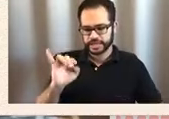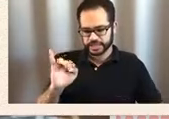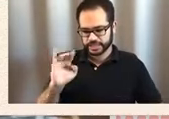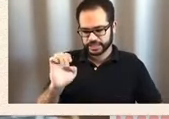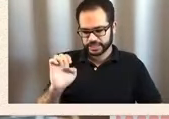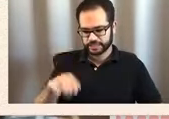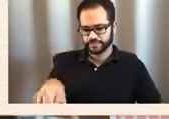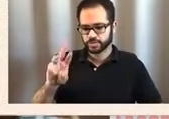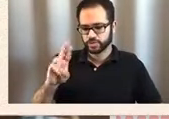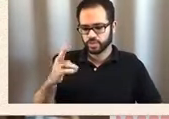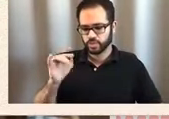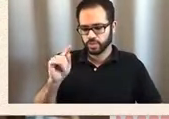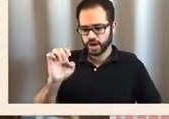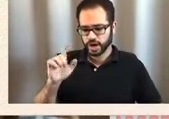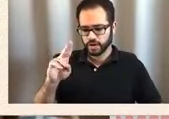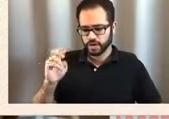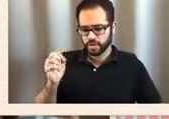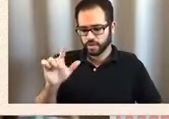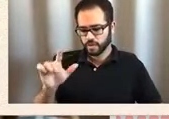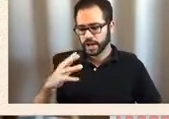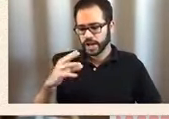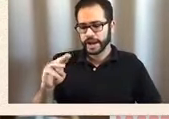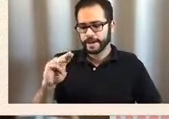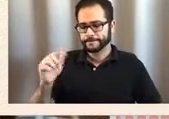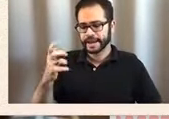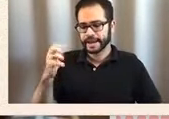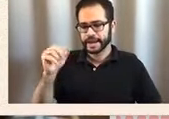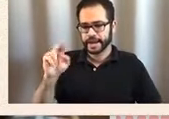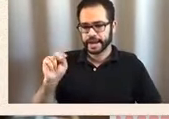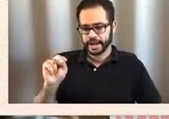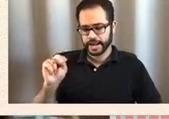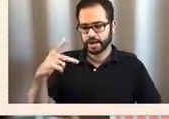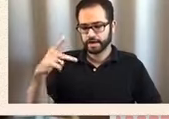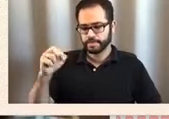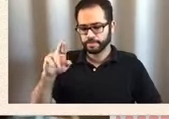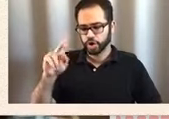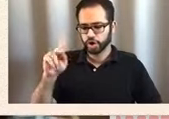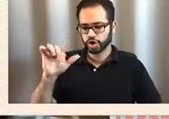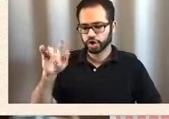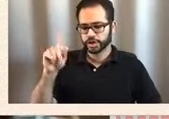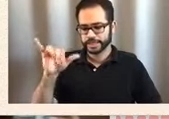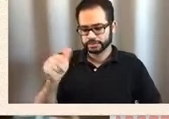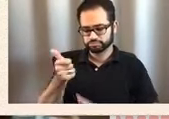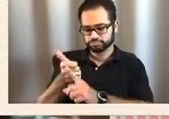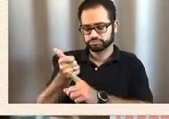and Megan Kirkley, who are the program